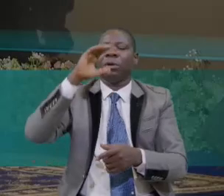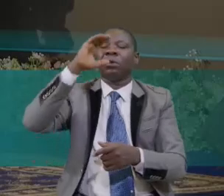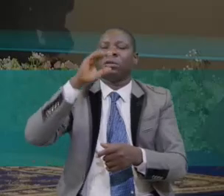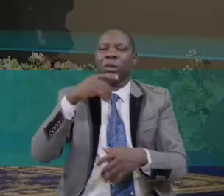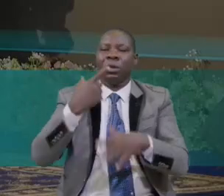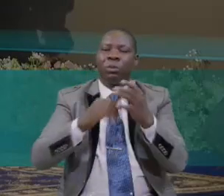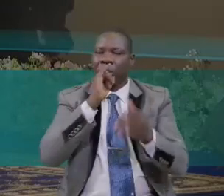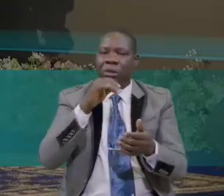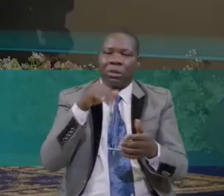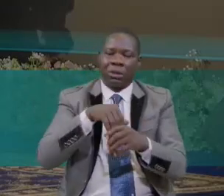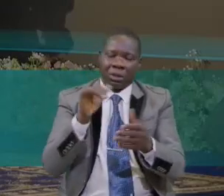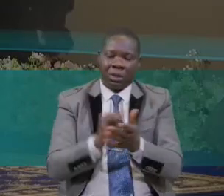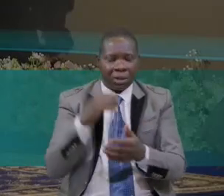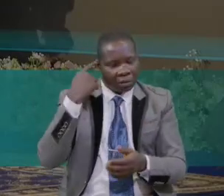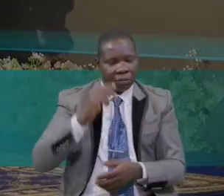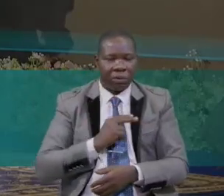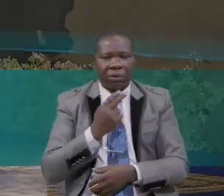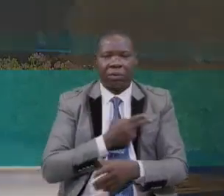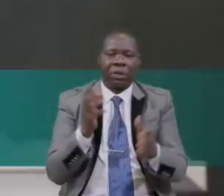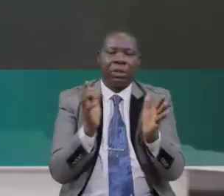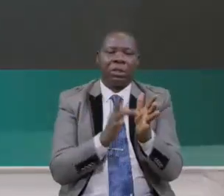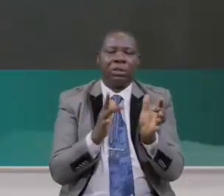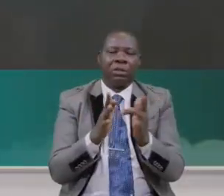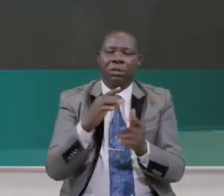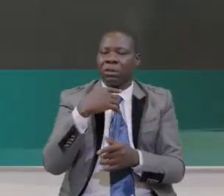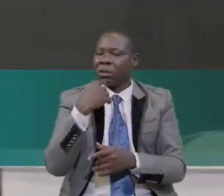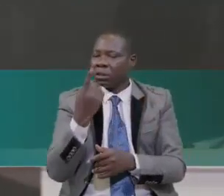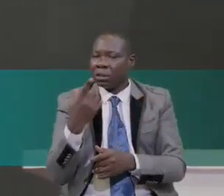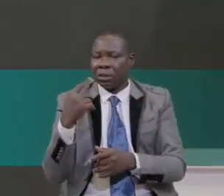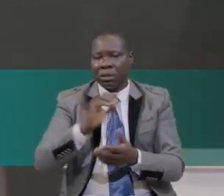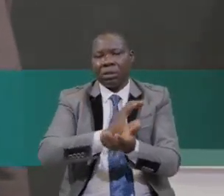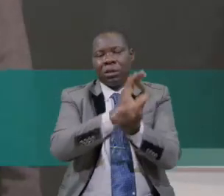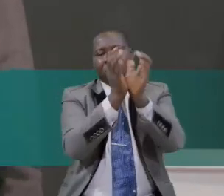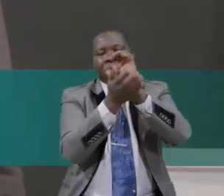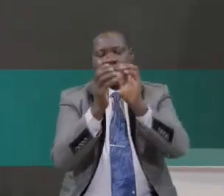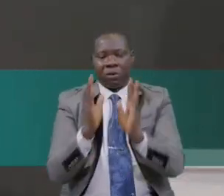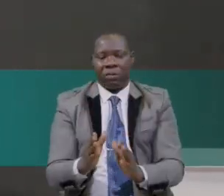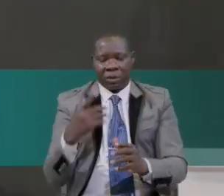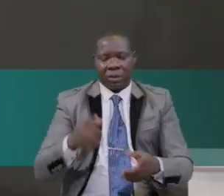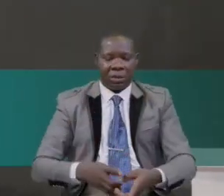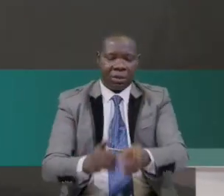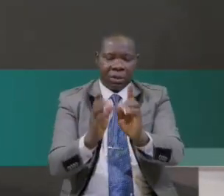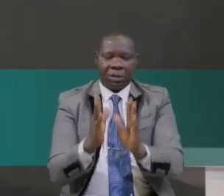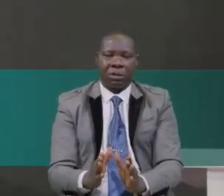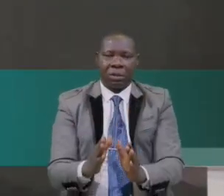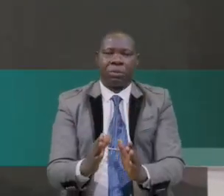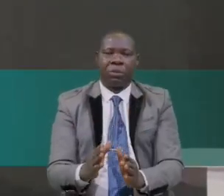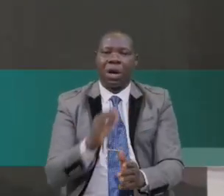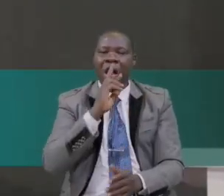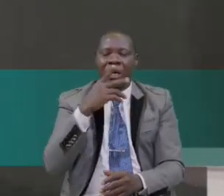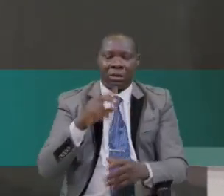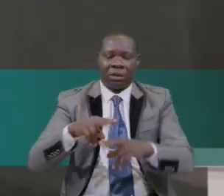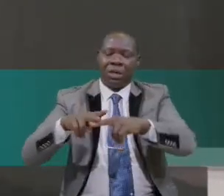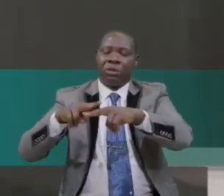us? Jesus said, the converts, the disciples, are the salt of the earth. And we